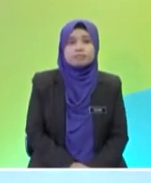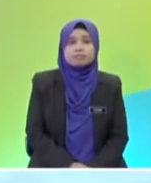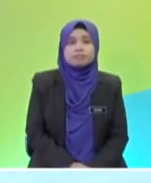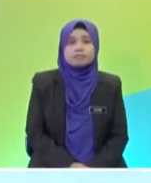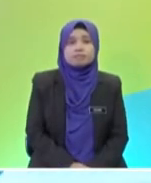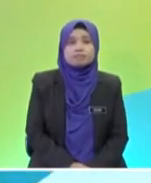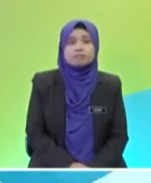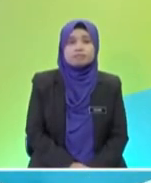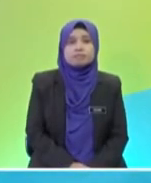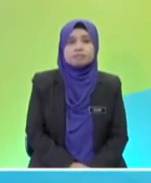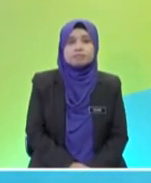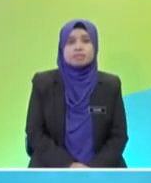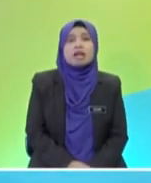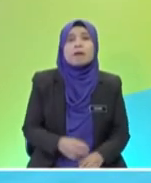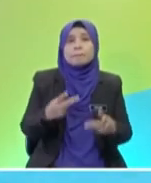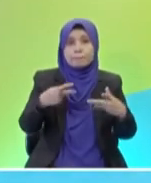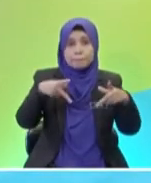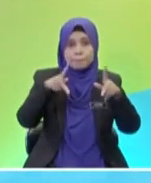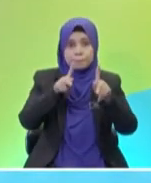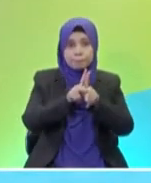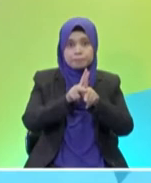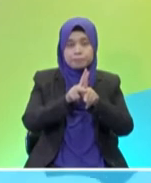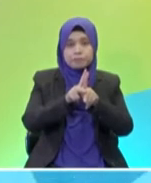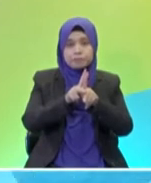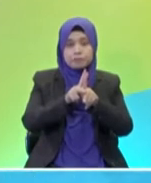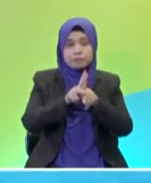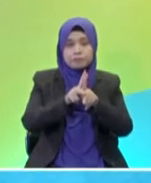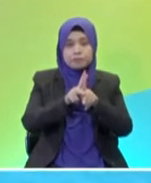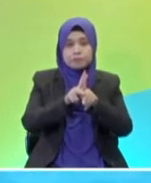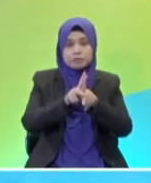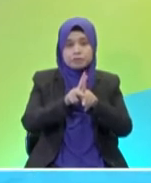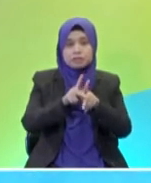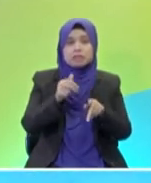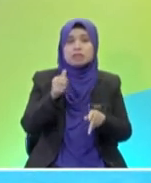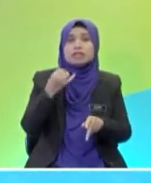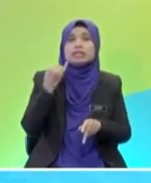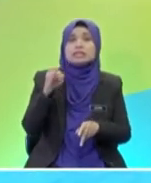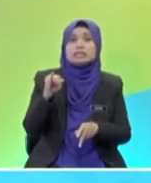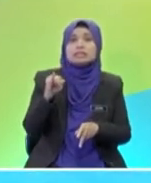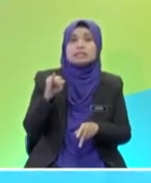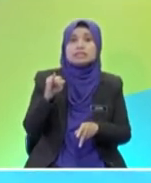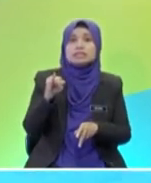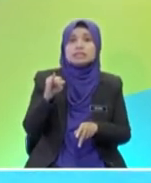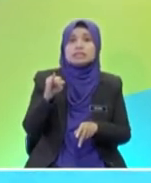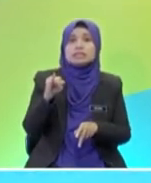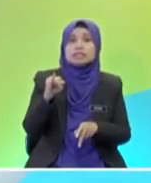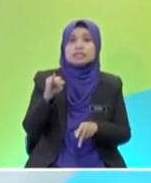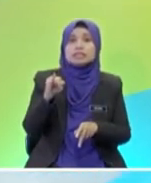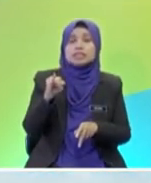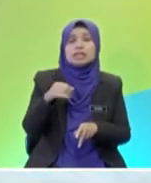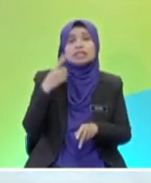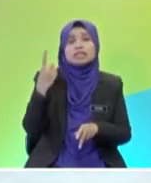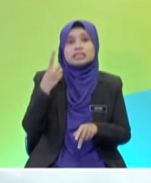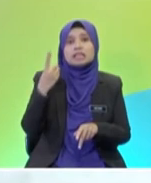Yes, teacher. The importance of preservation and conservation is maintaining a clean and